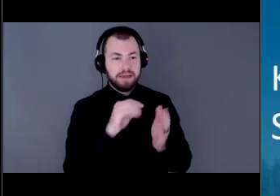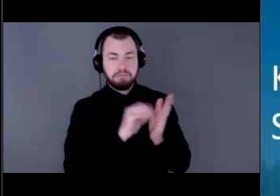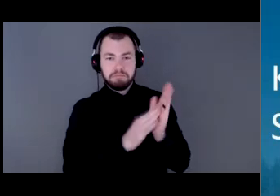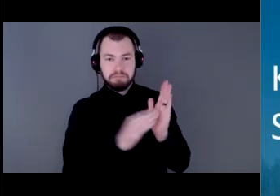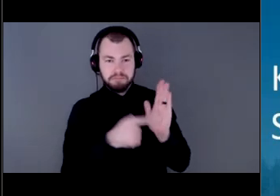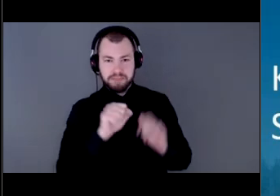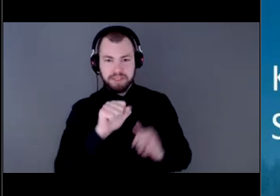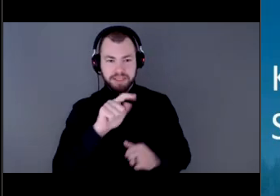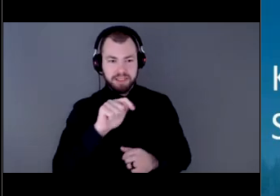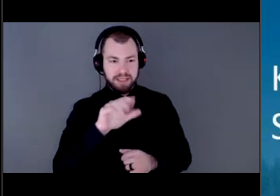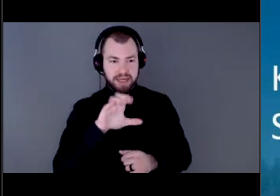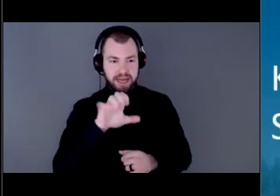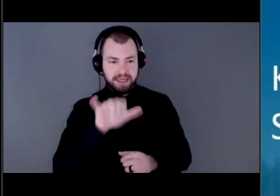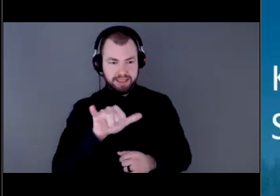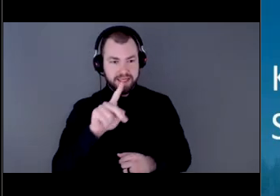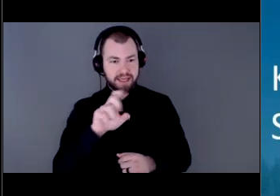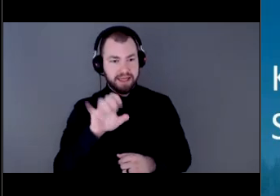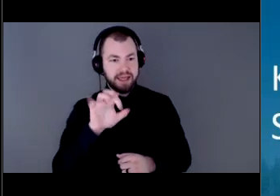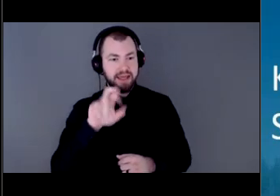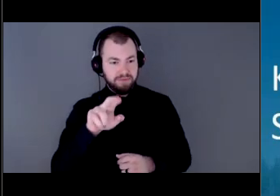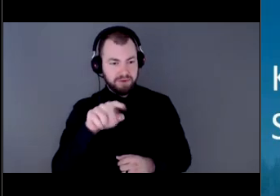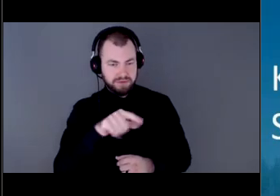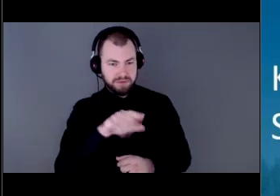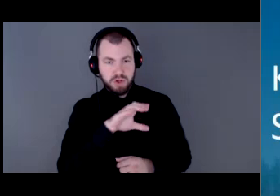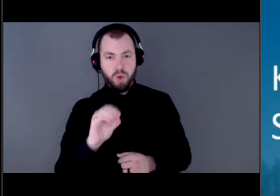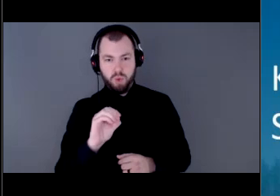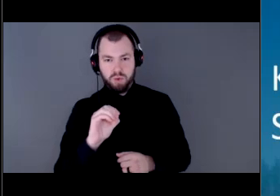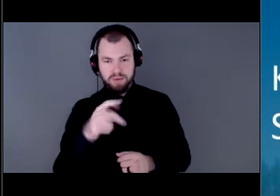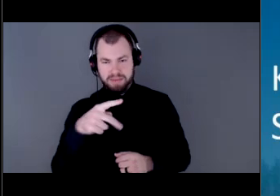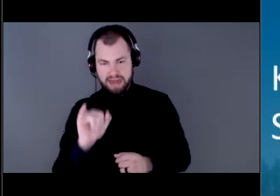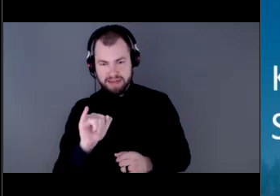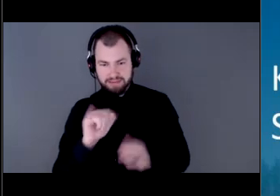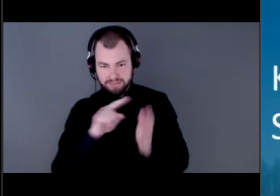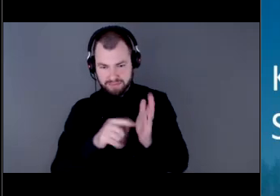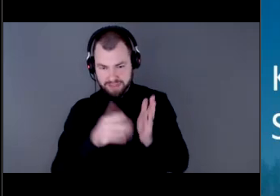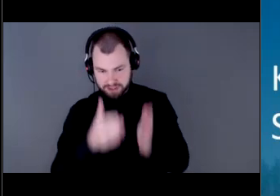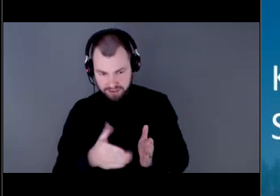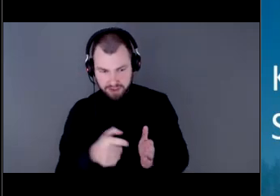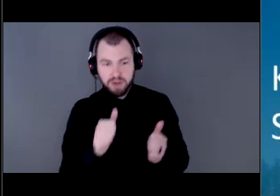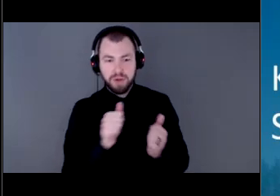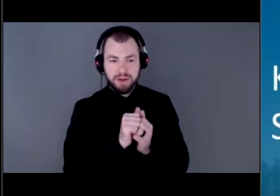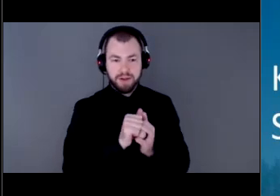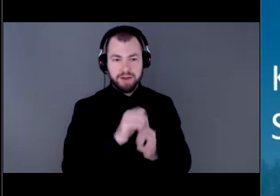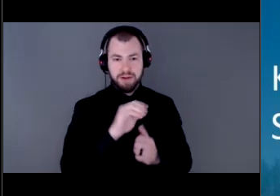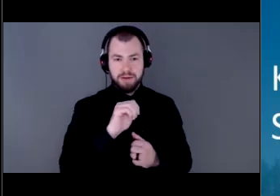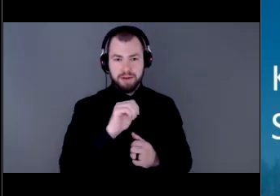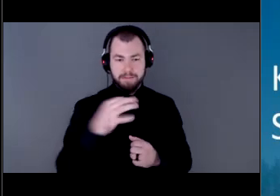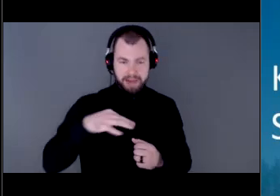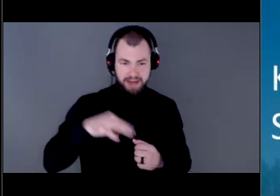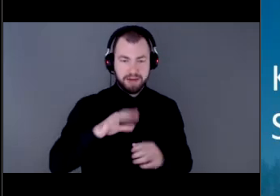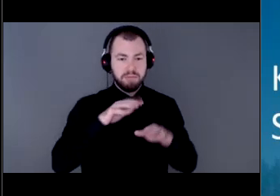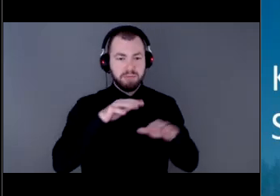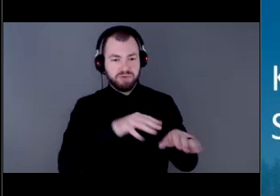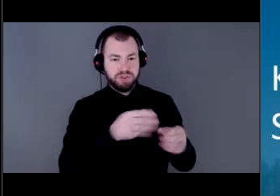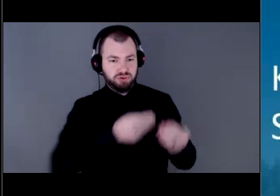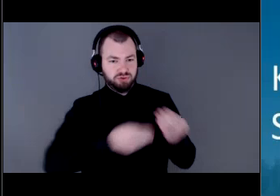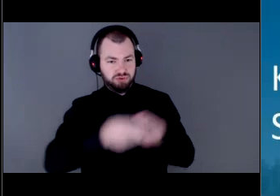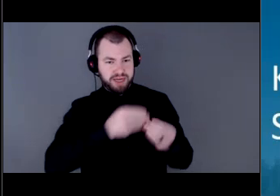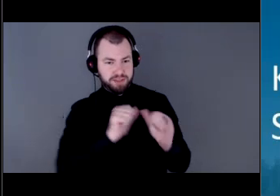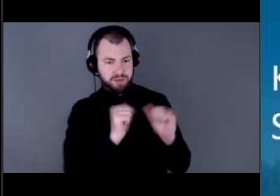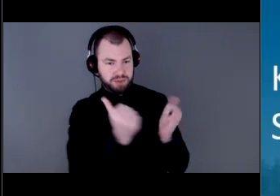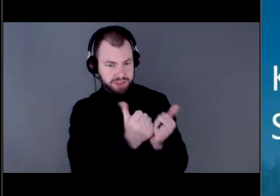our co-PI in this adventure, and she's with the Maine Marine Trades Association. She's a good egg. She's